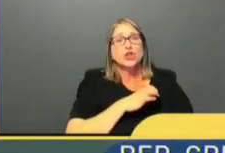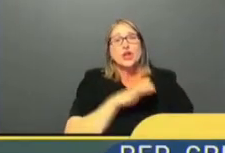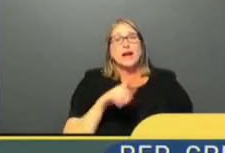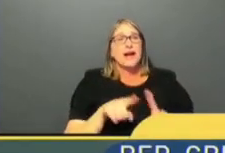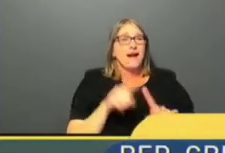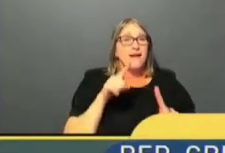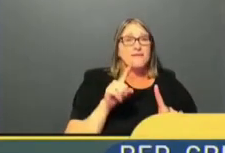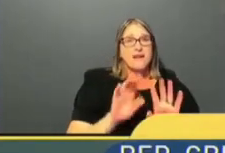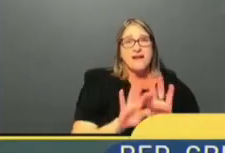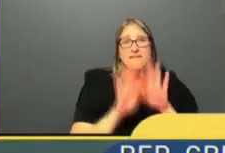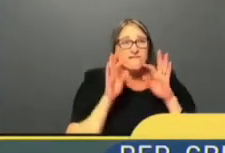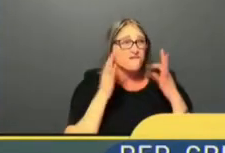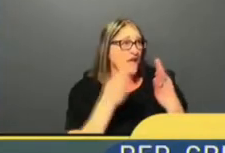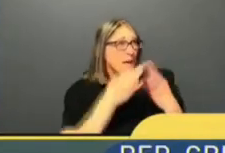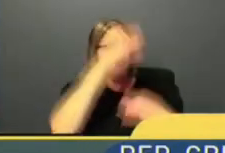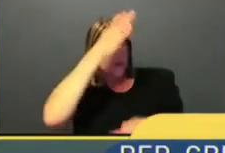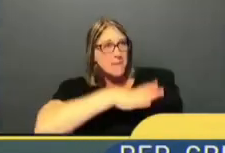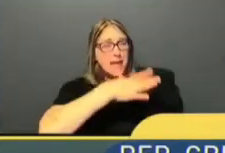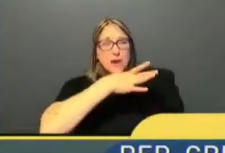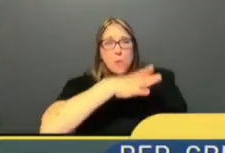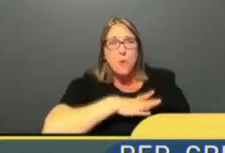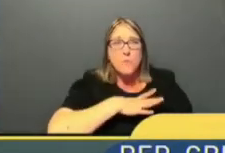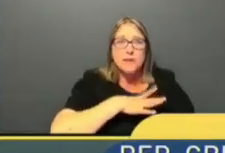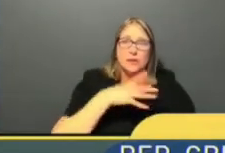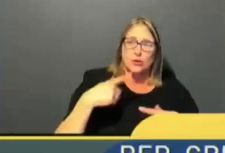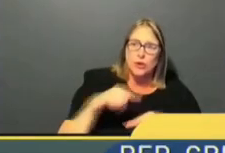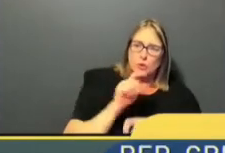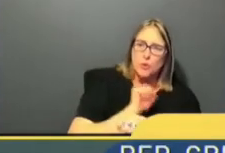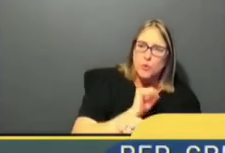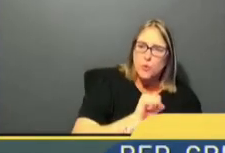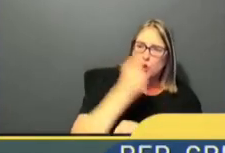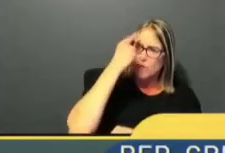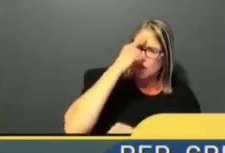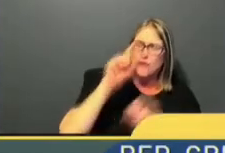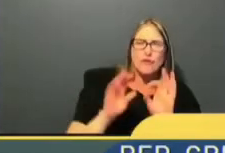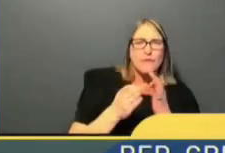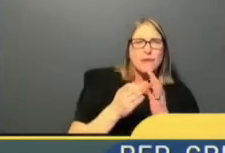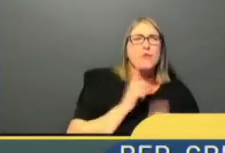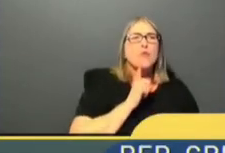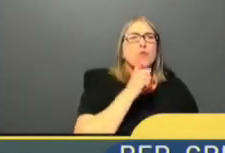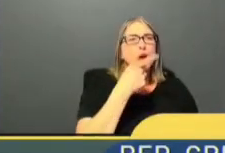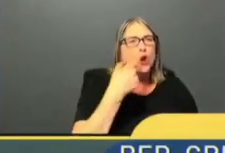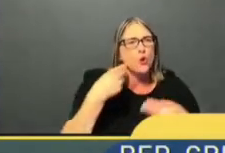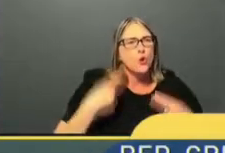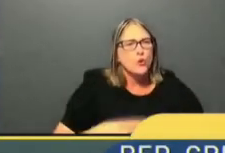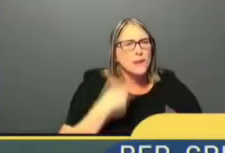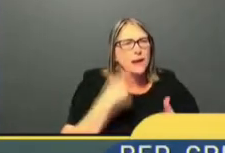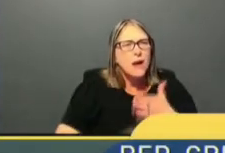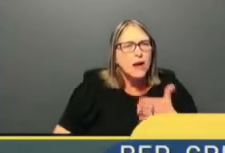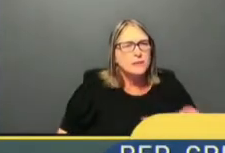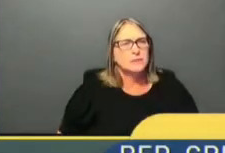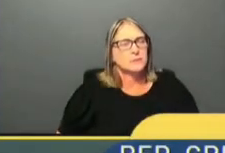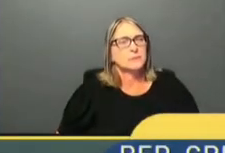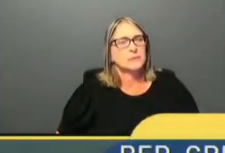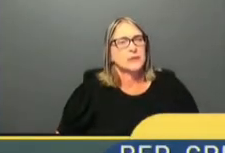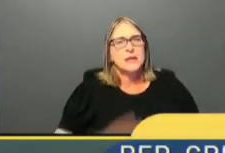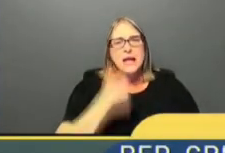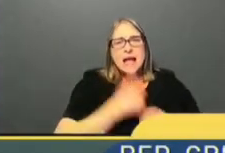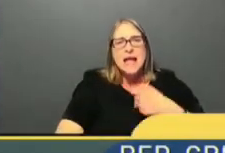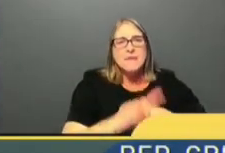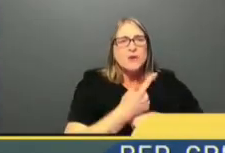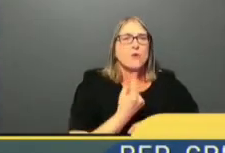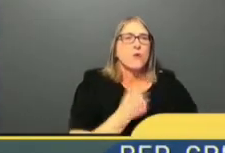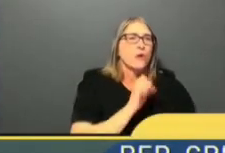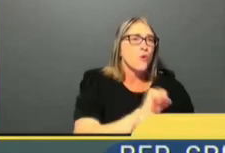family man and woman trying to do the best for their family, and the real human costs here. It's going to take all of us working together to fix our